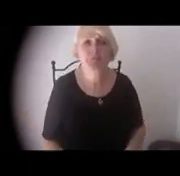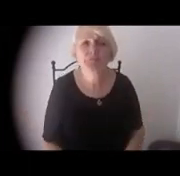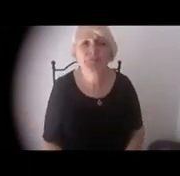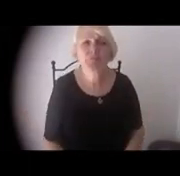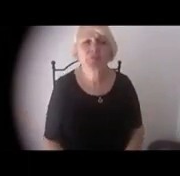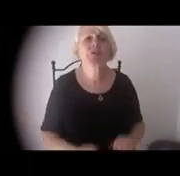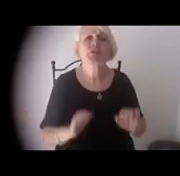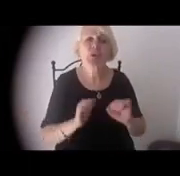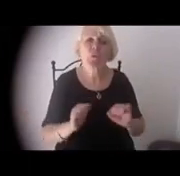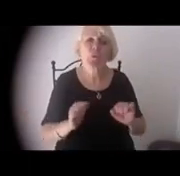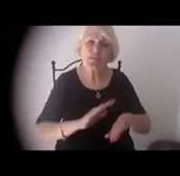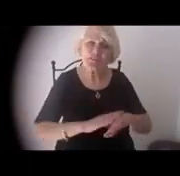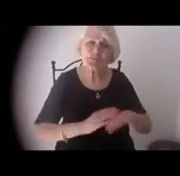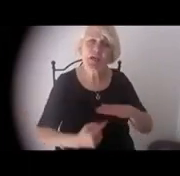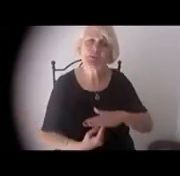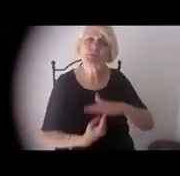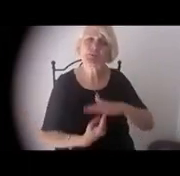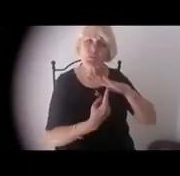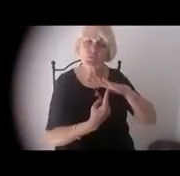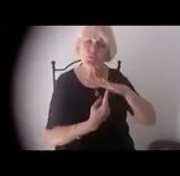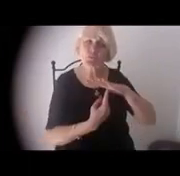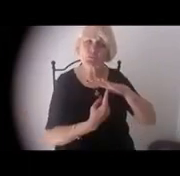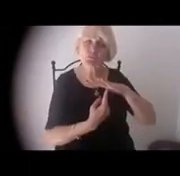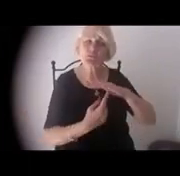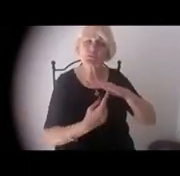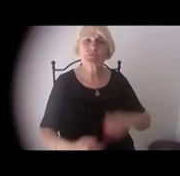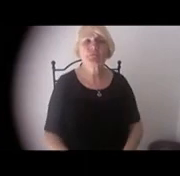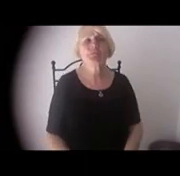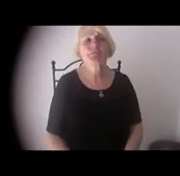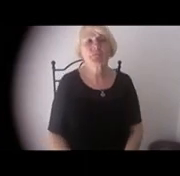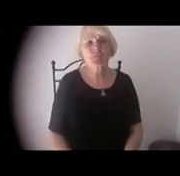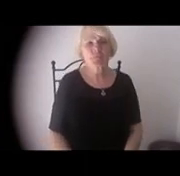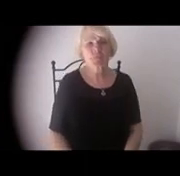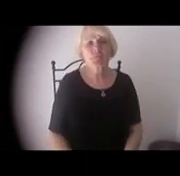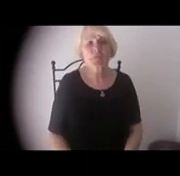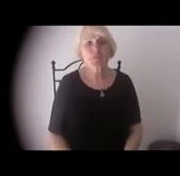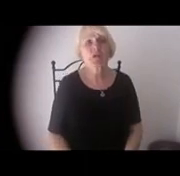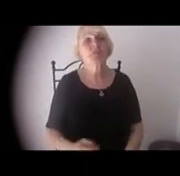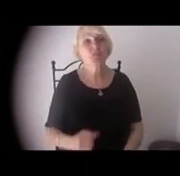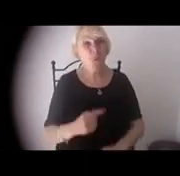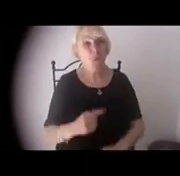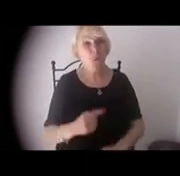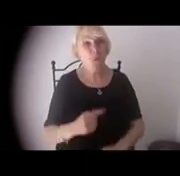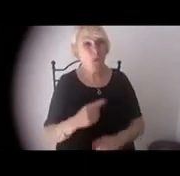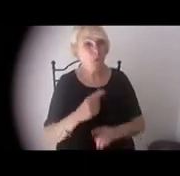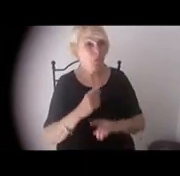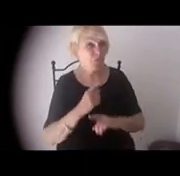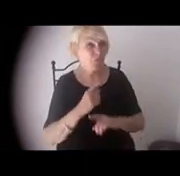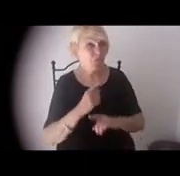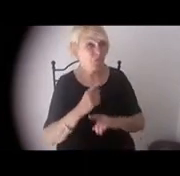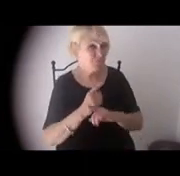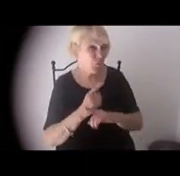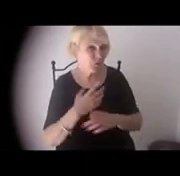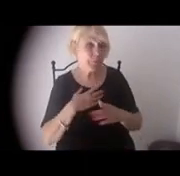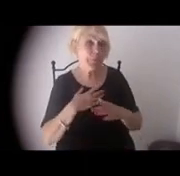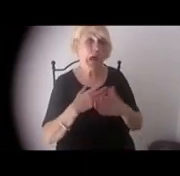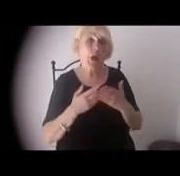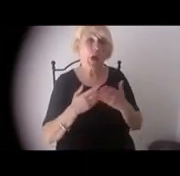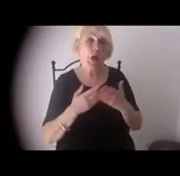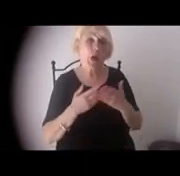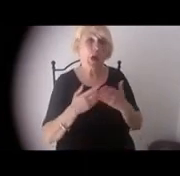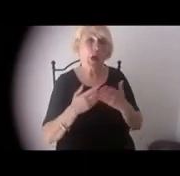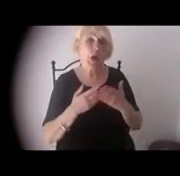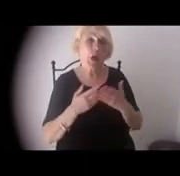for help. Any delay could unpick this. So we've talked about the current waiting times, but also there's another question here.